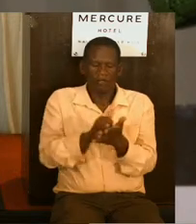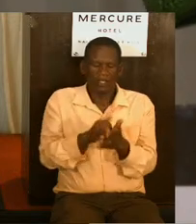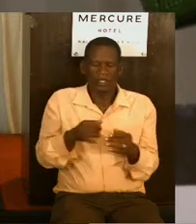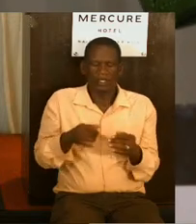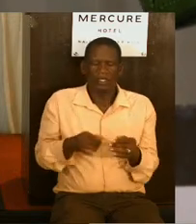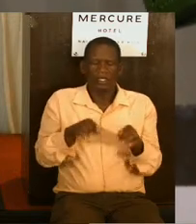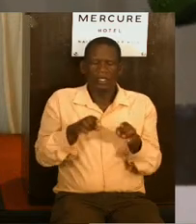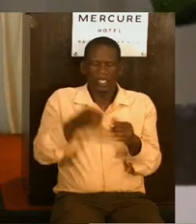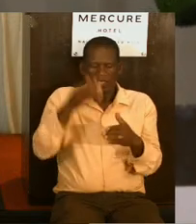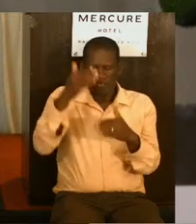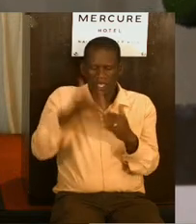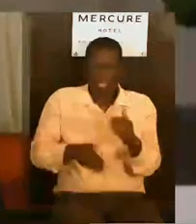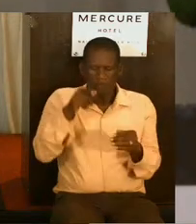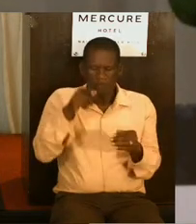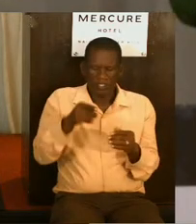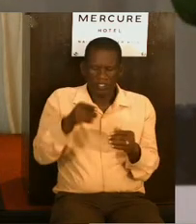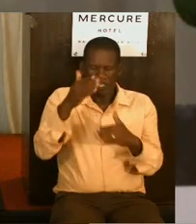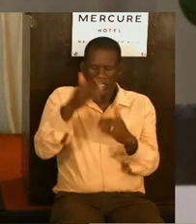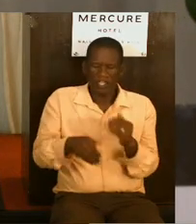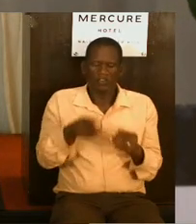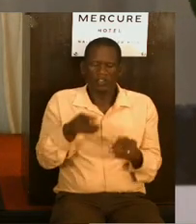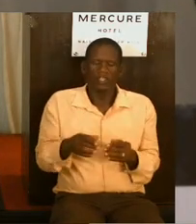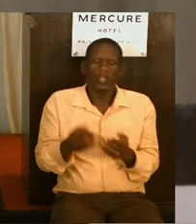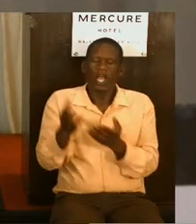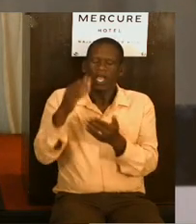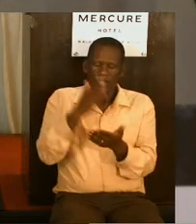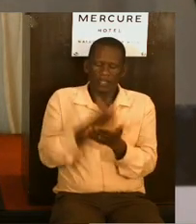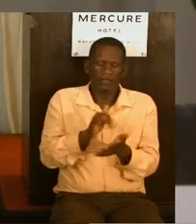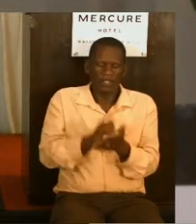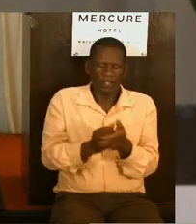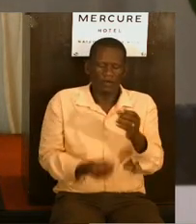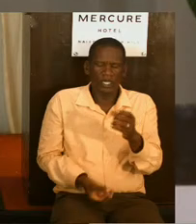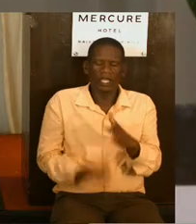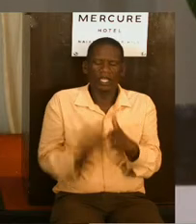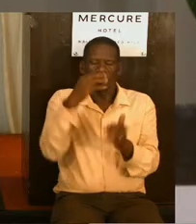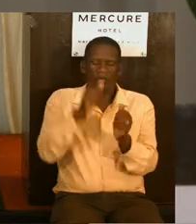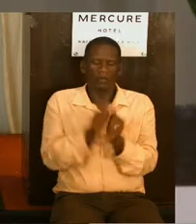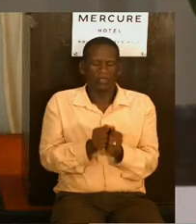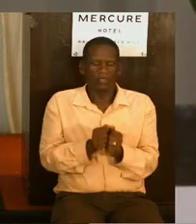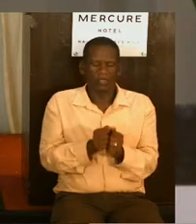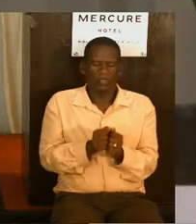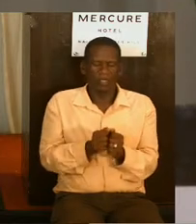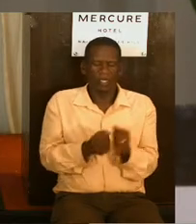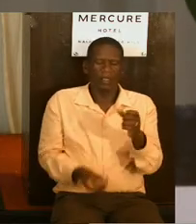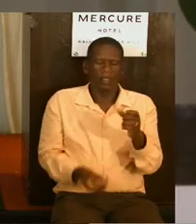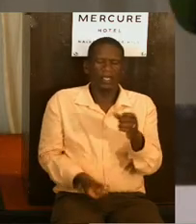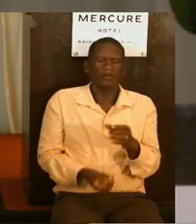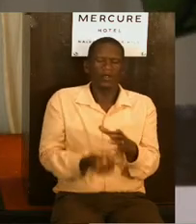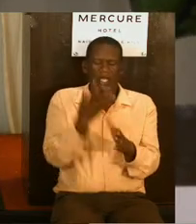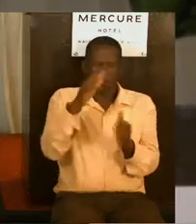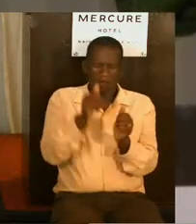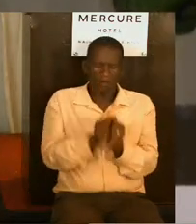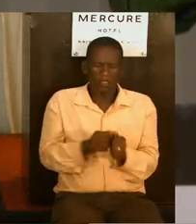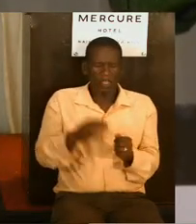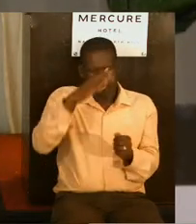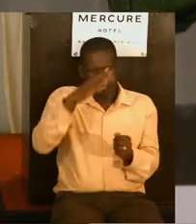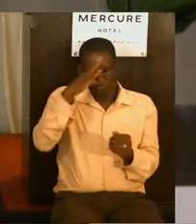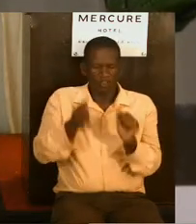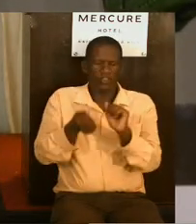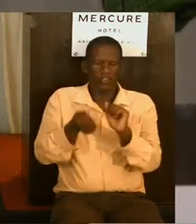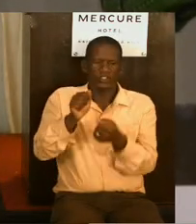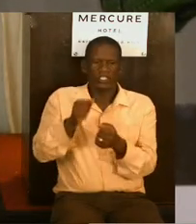at the end of this you are going to develop what I would call in my male language a theory of